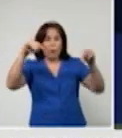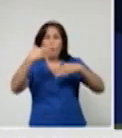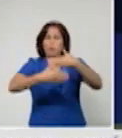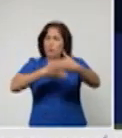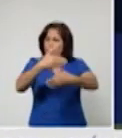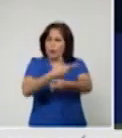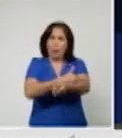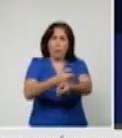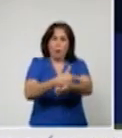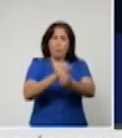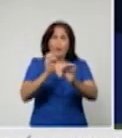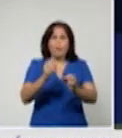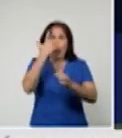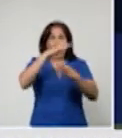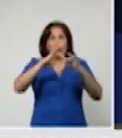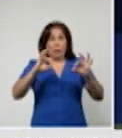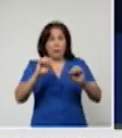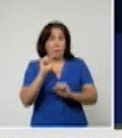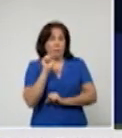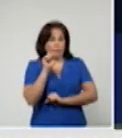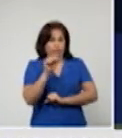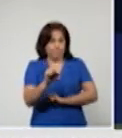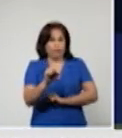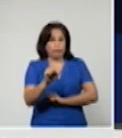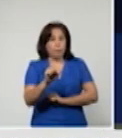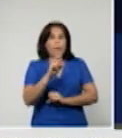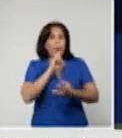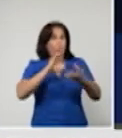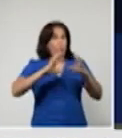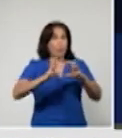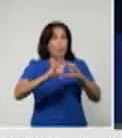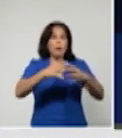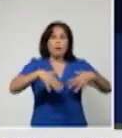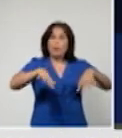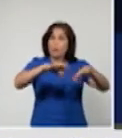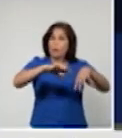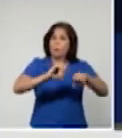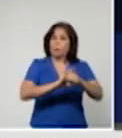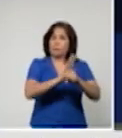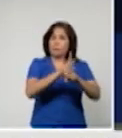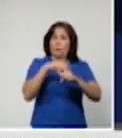Yesterday, samples were tested from all of the country's provinces.